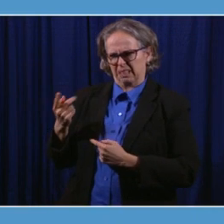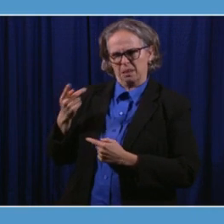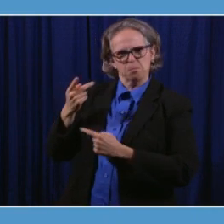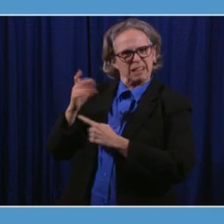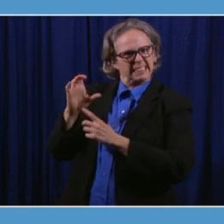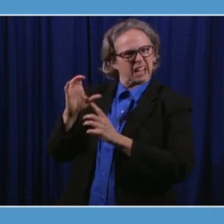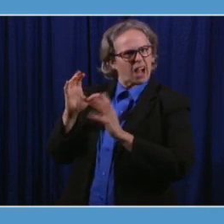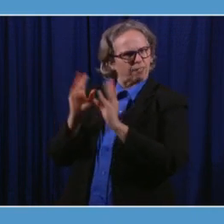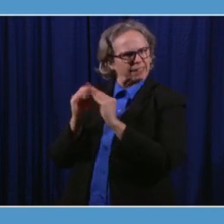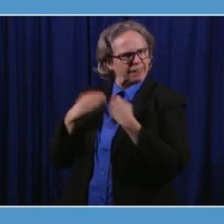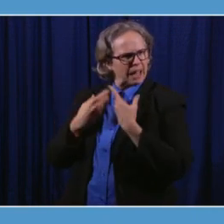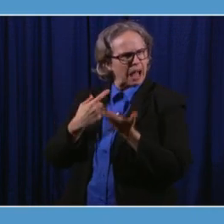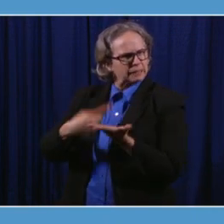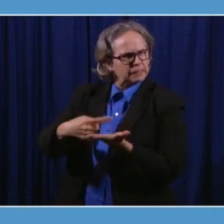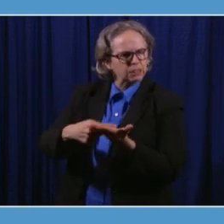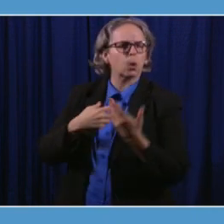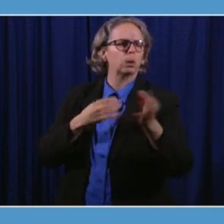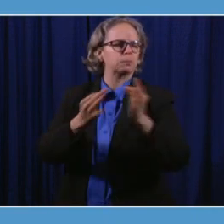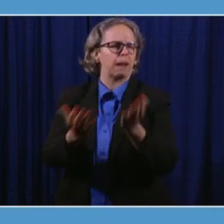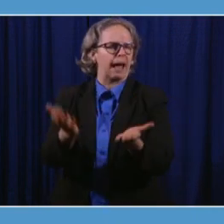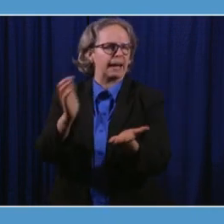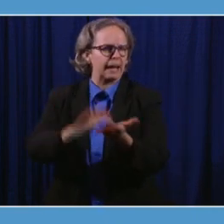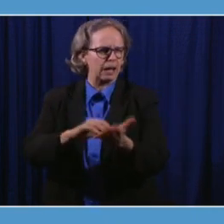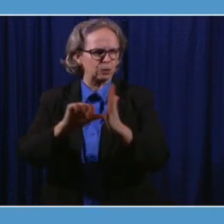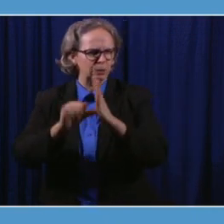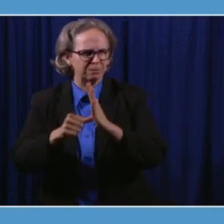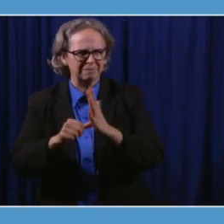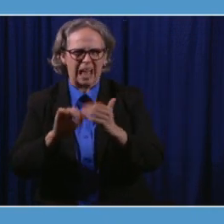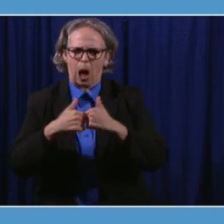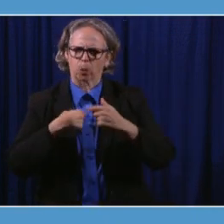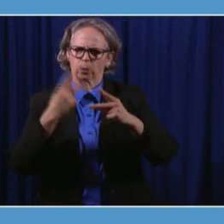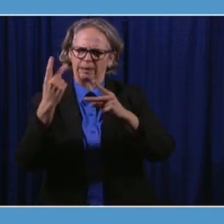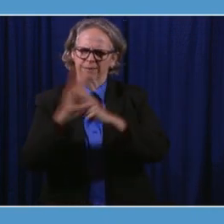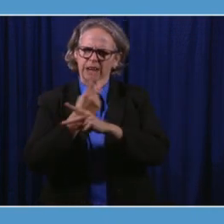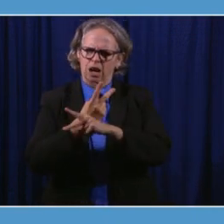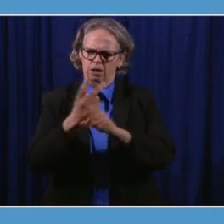this is done and how it's been done throughout this.